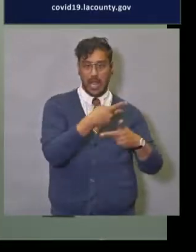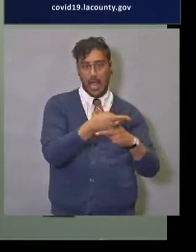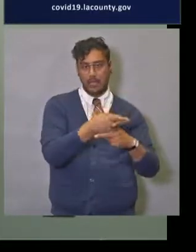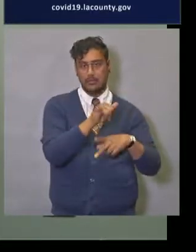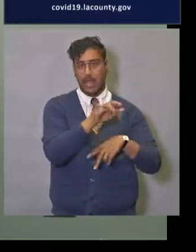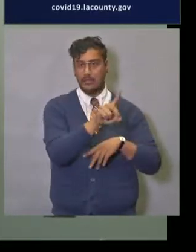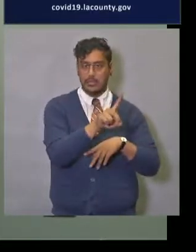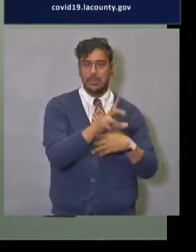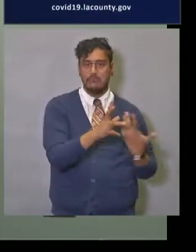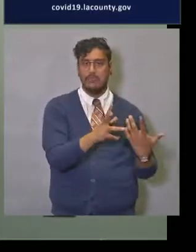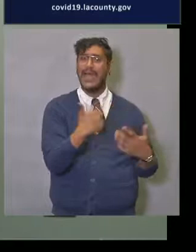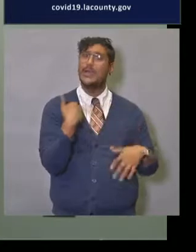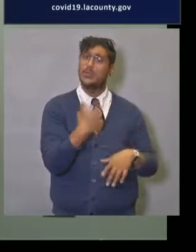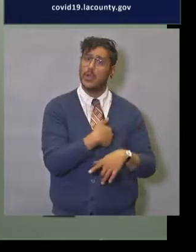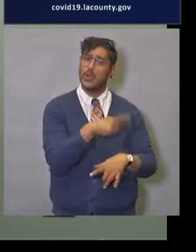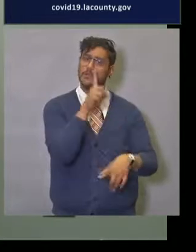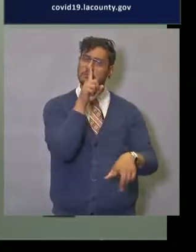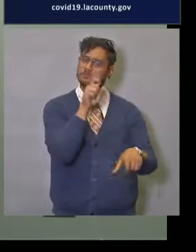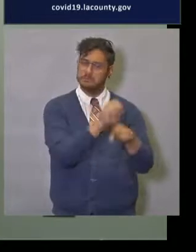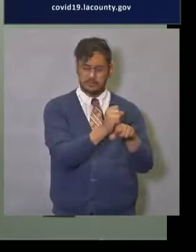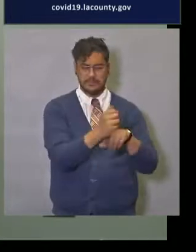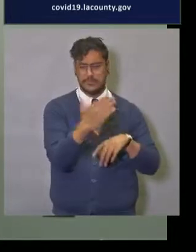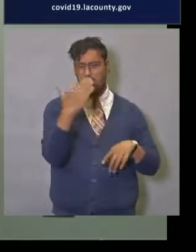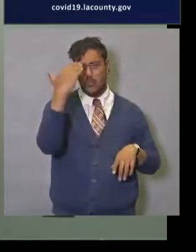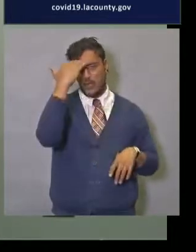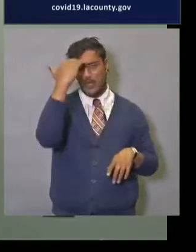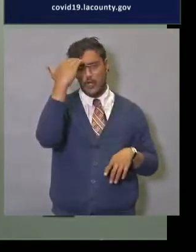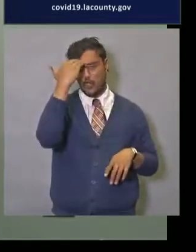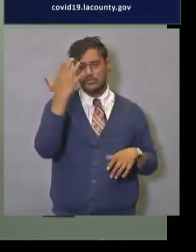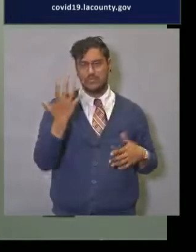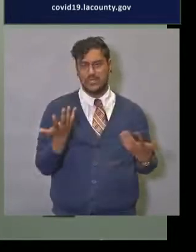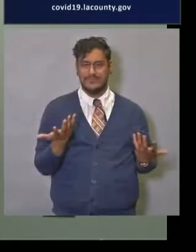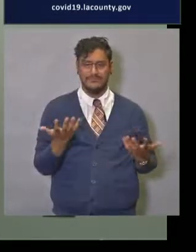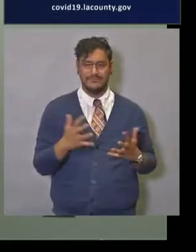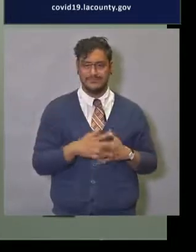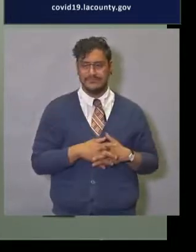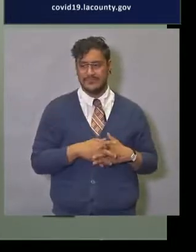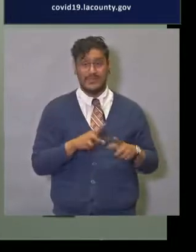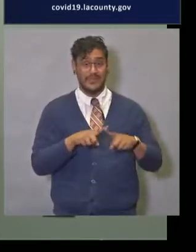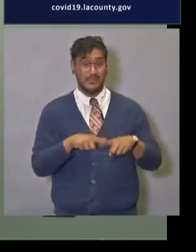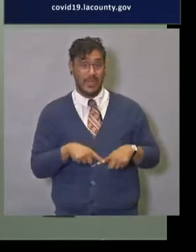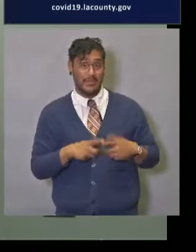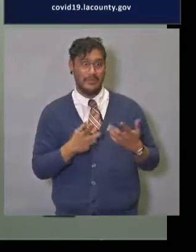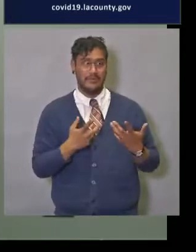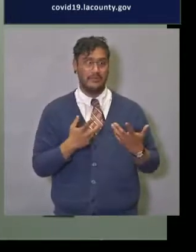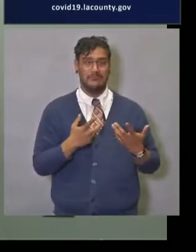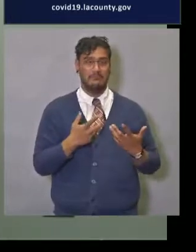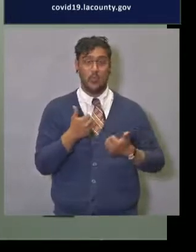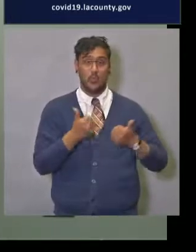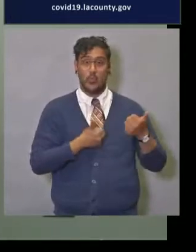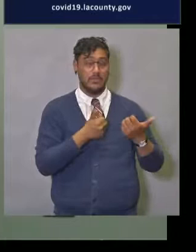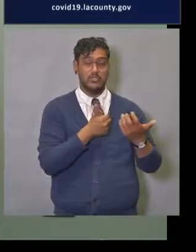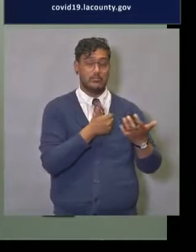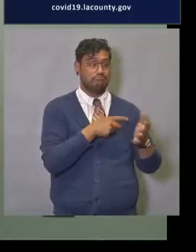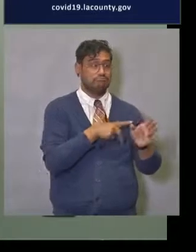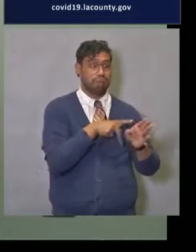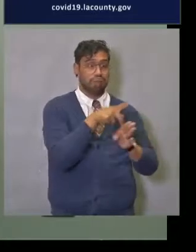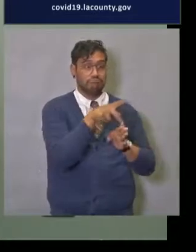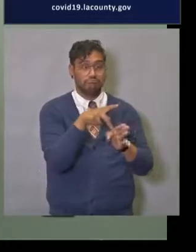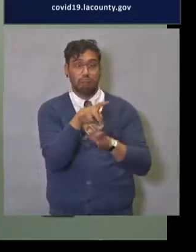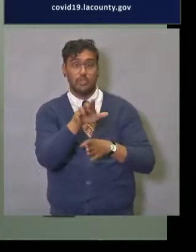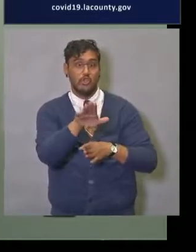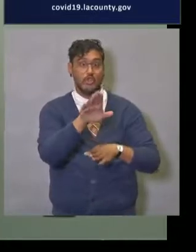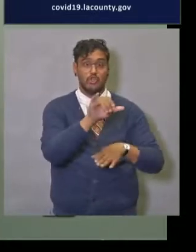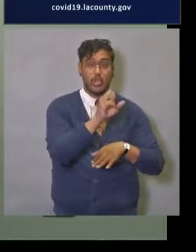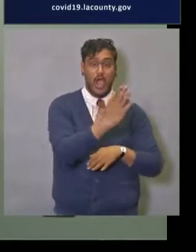identification. And we are very much aware that depending on which sector you're working in may depend on what that